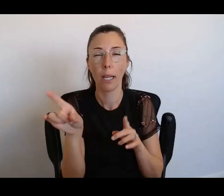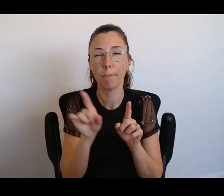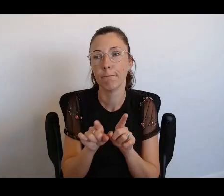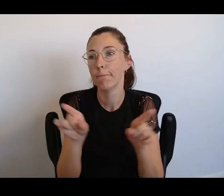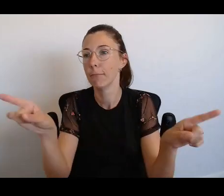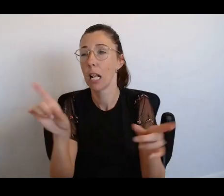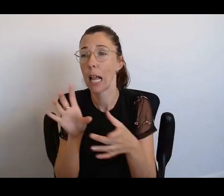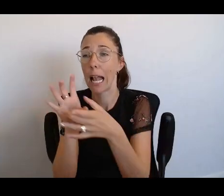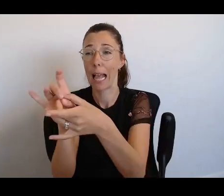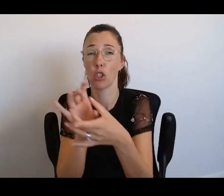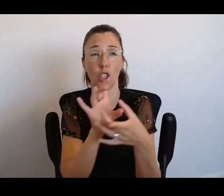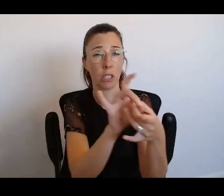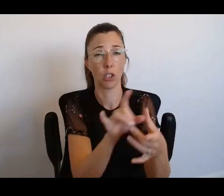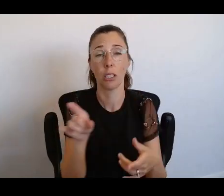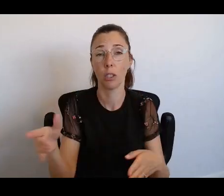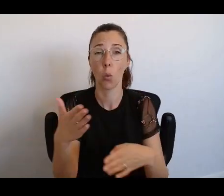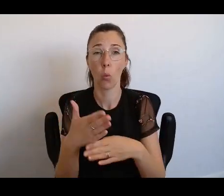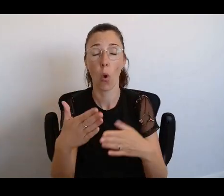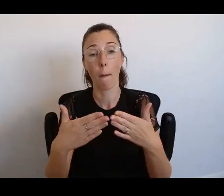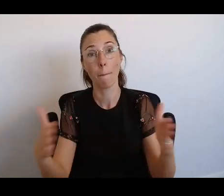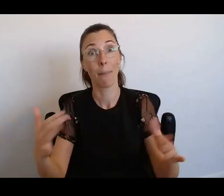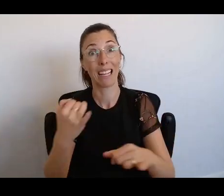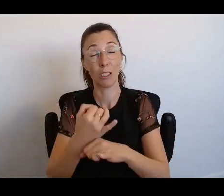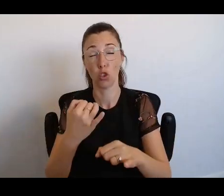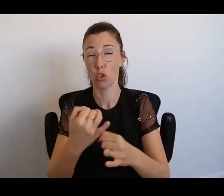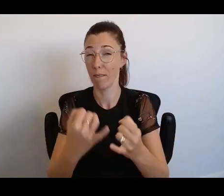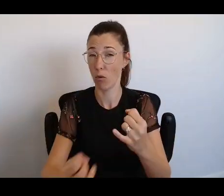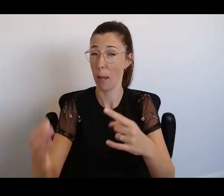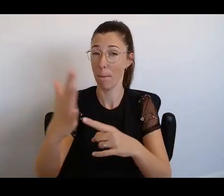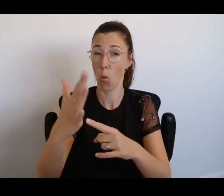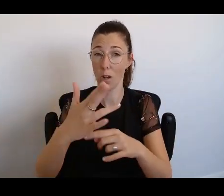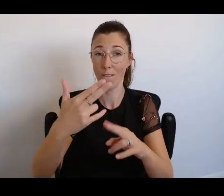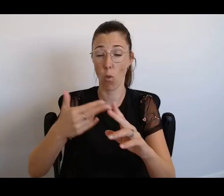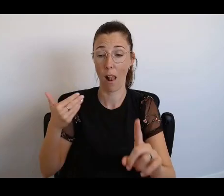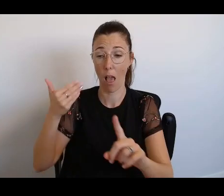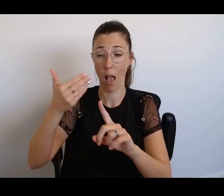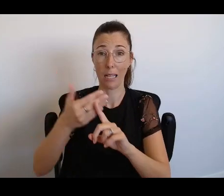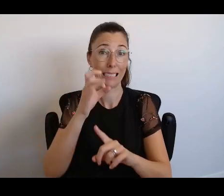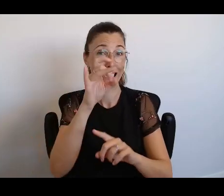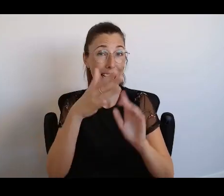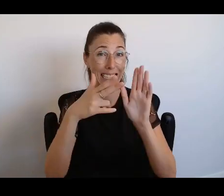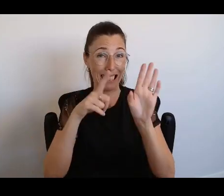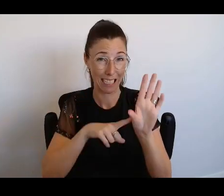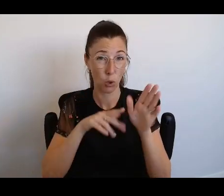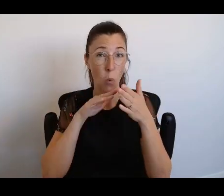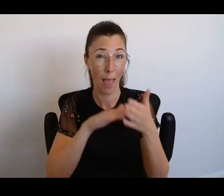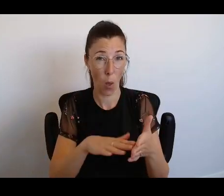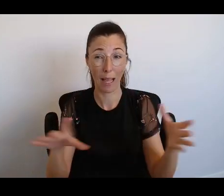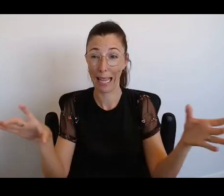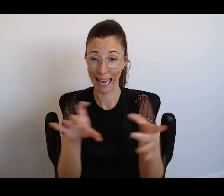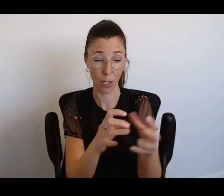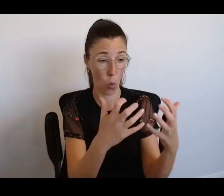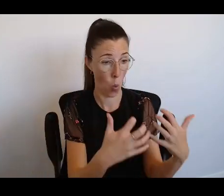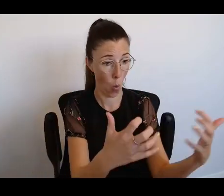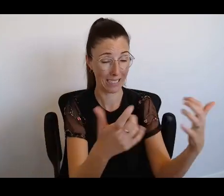been so instrumental over the last decade to connect audiences and art. And his work at the Art Gallery